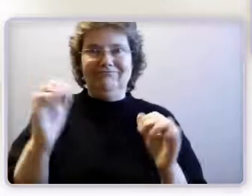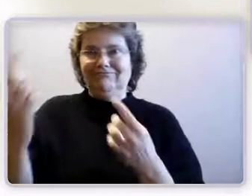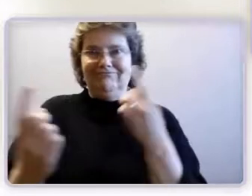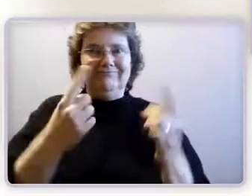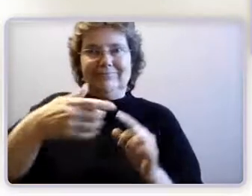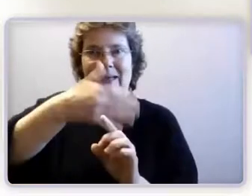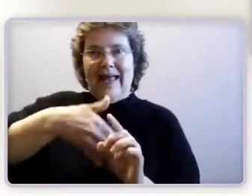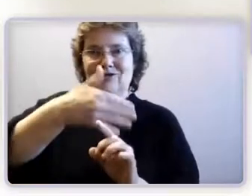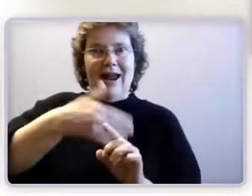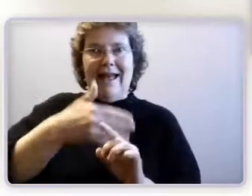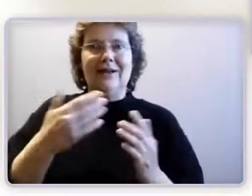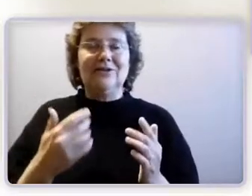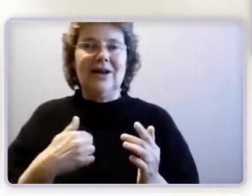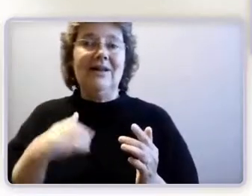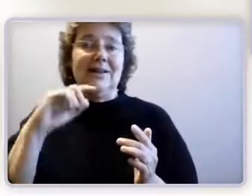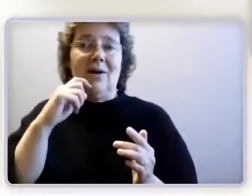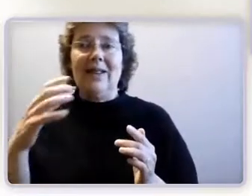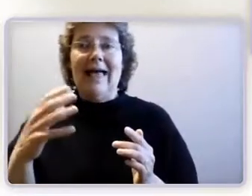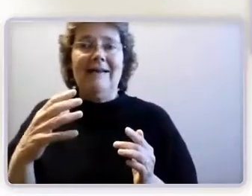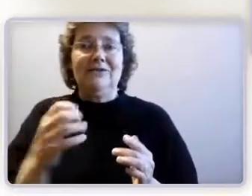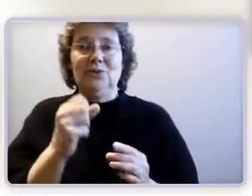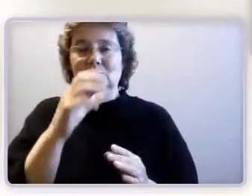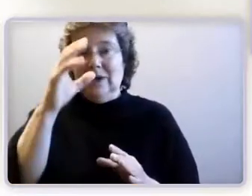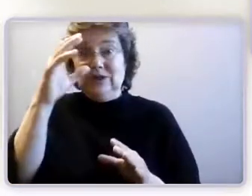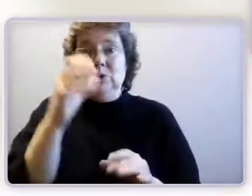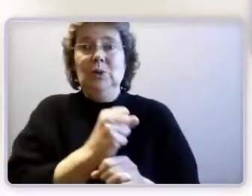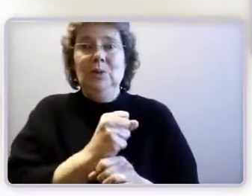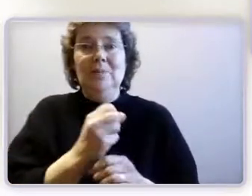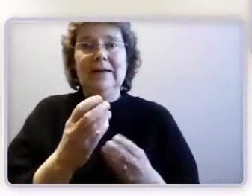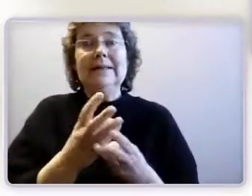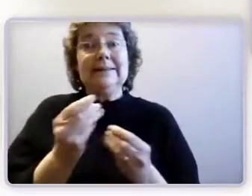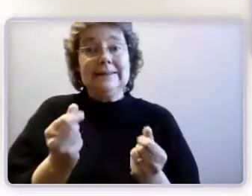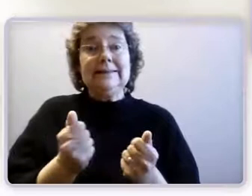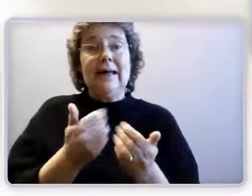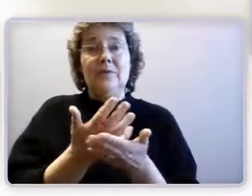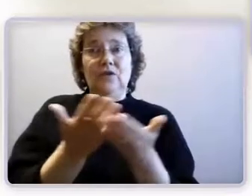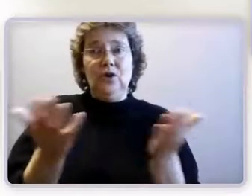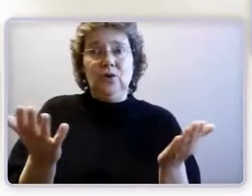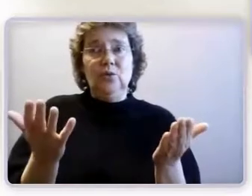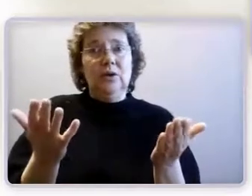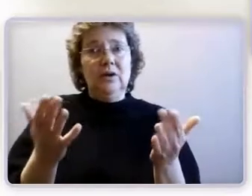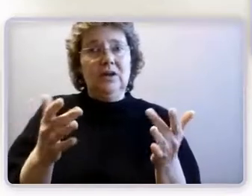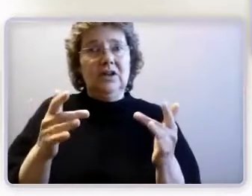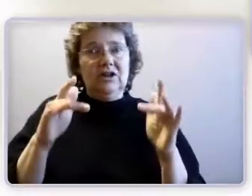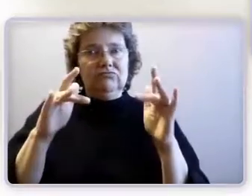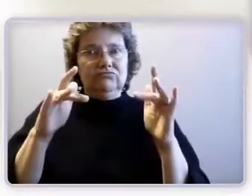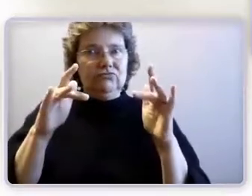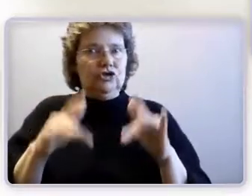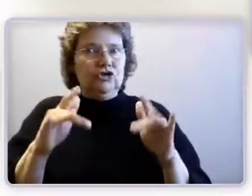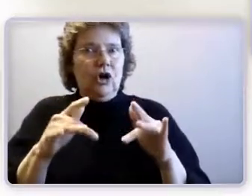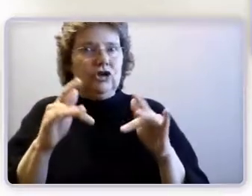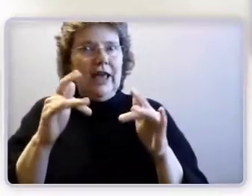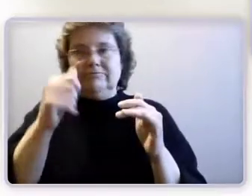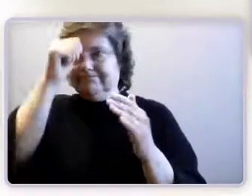have to go on the assumption that perhaps some of you aren't terribly familiar with guardianship or